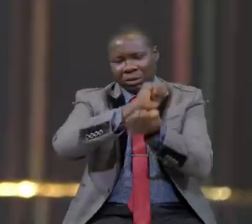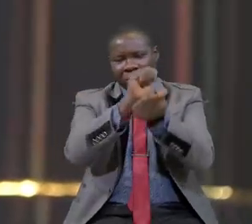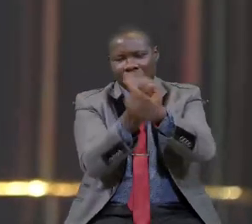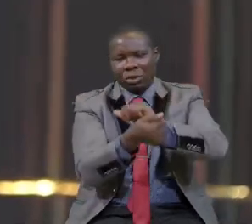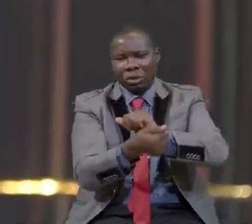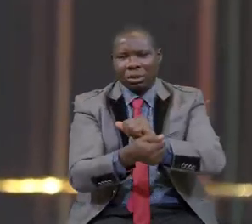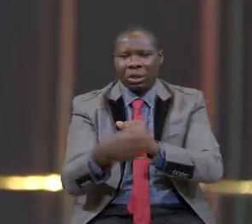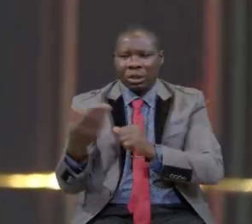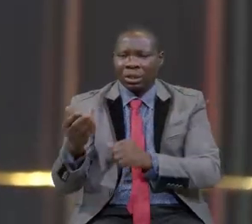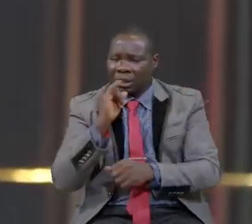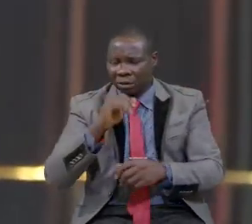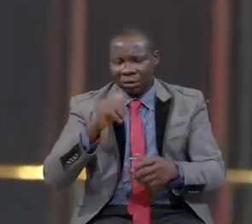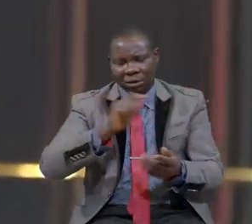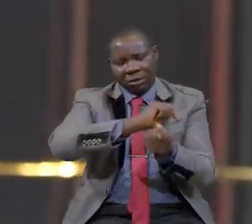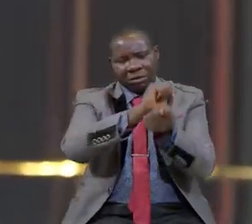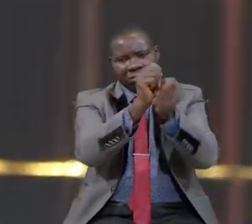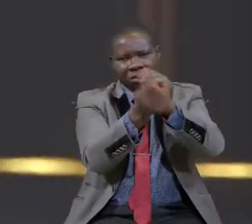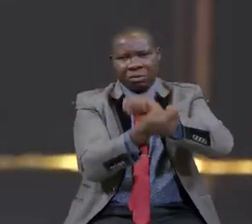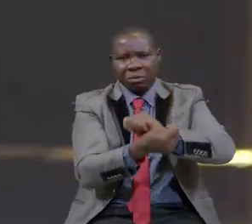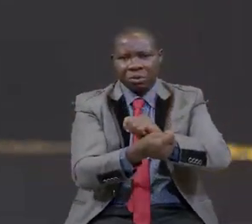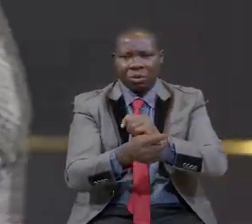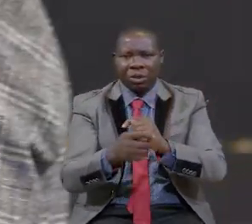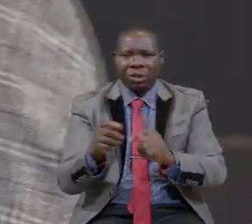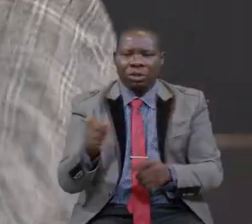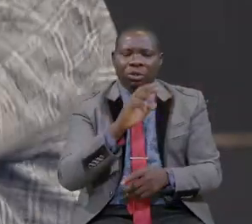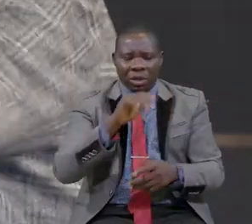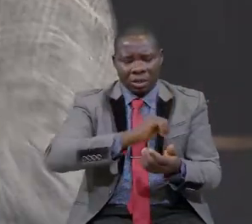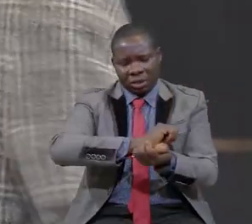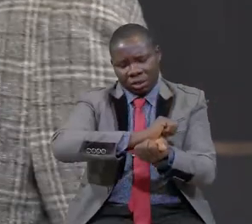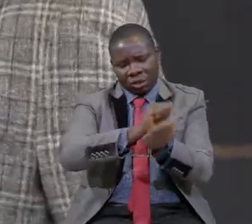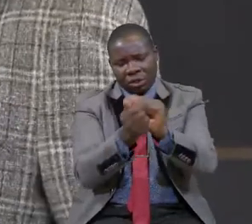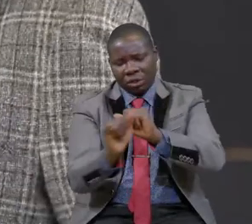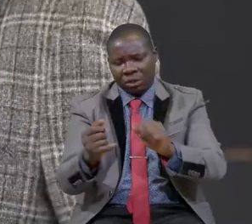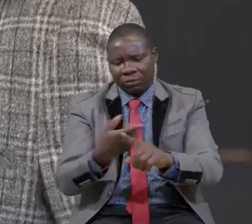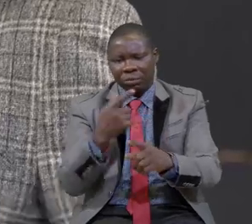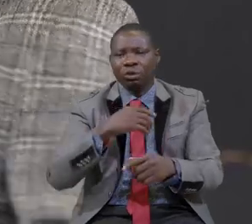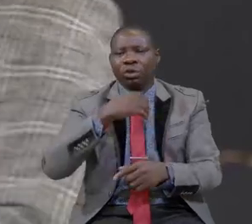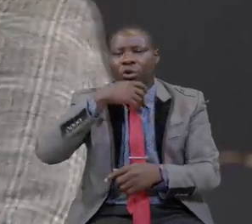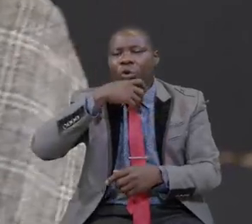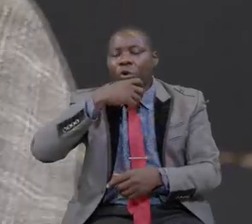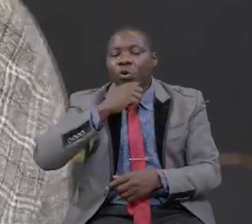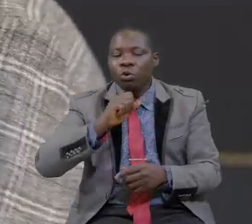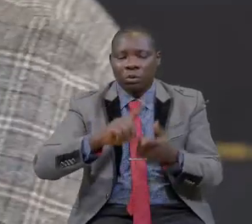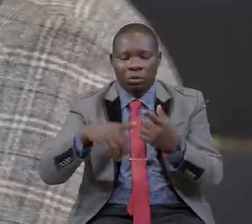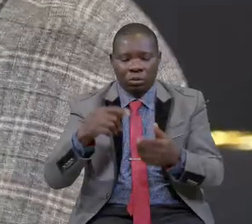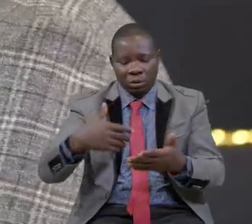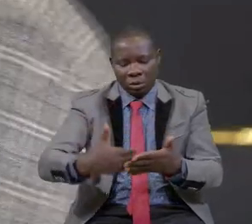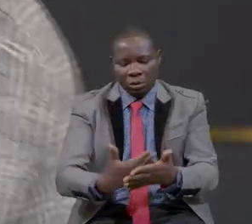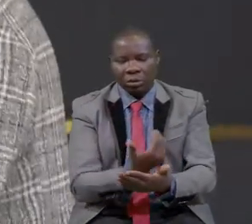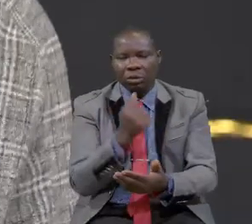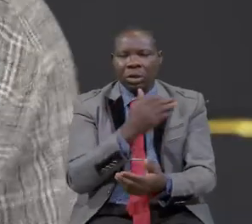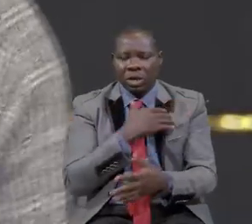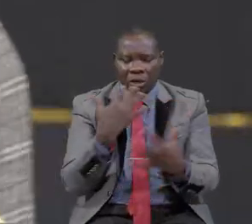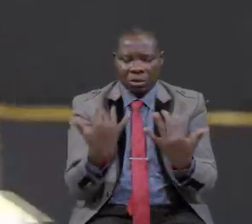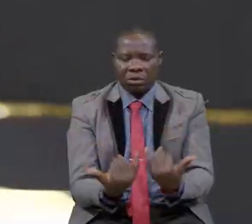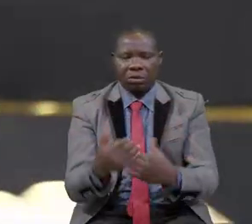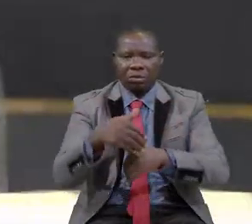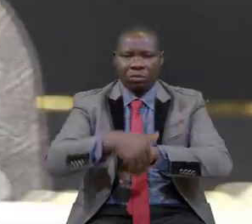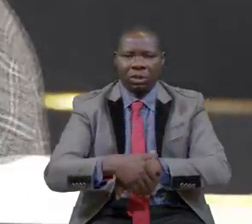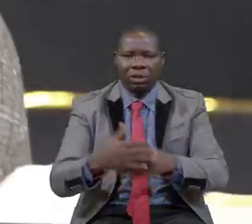a transformation. You're changing from the old to the new. And tonight, after